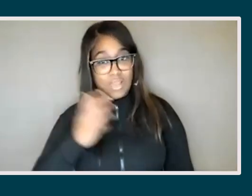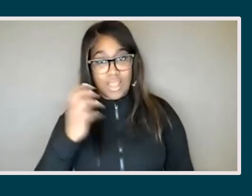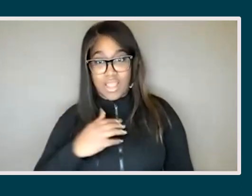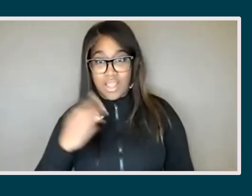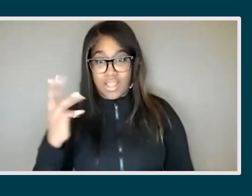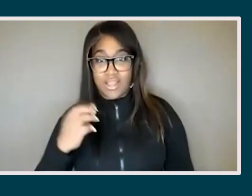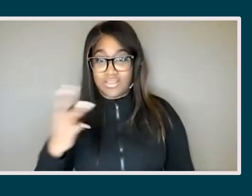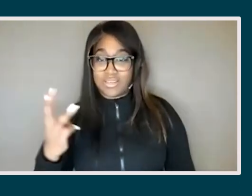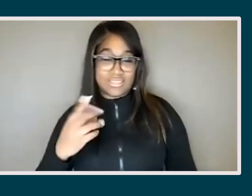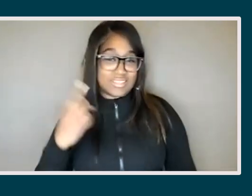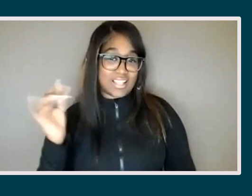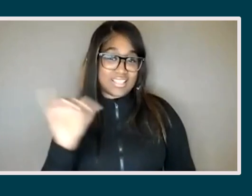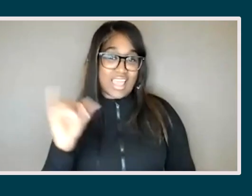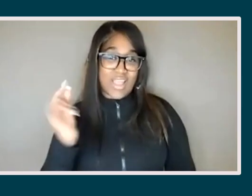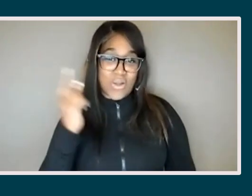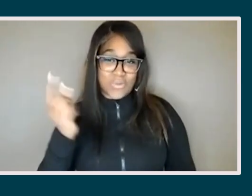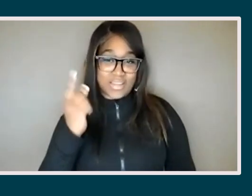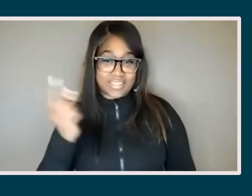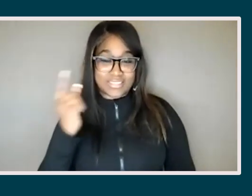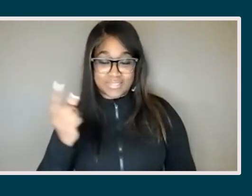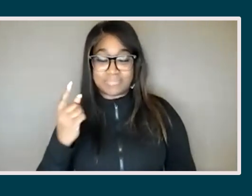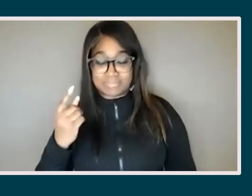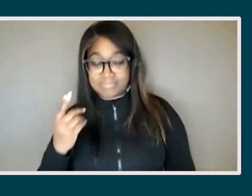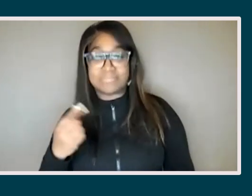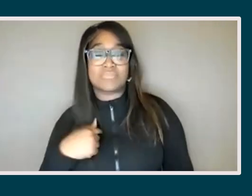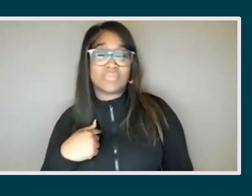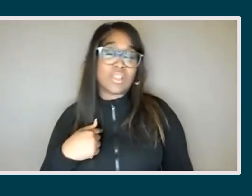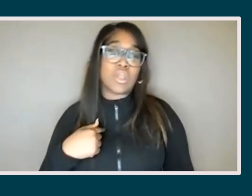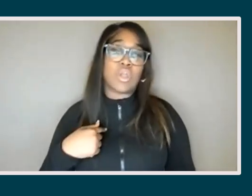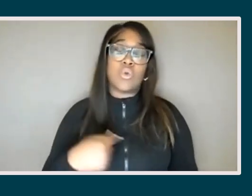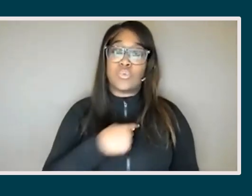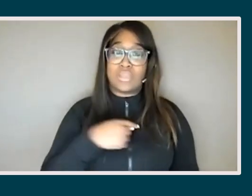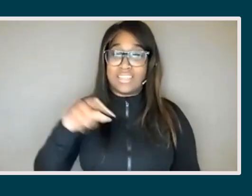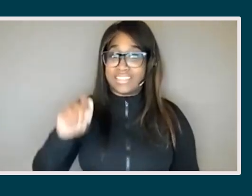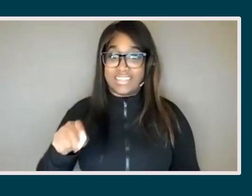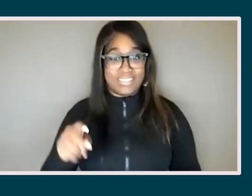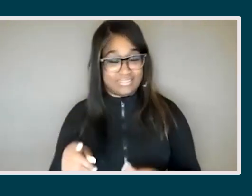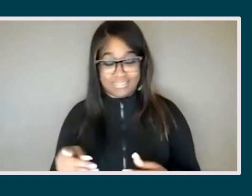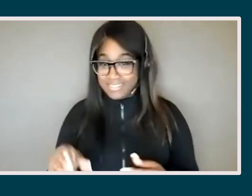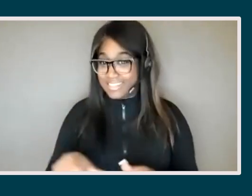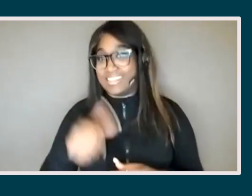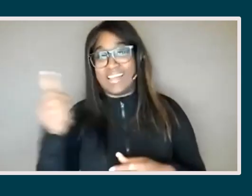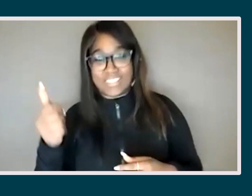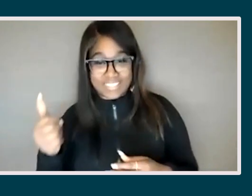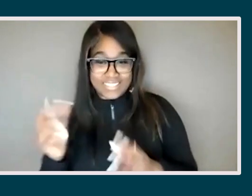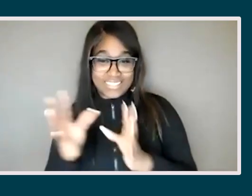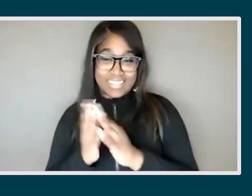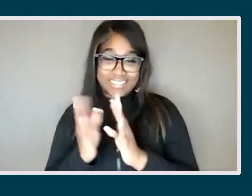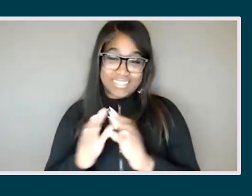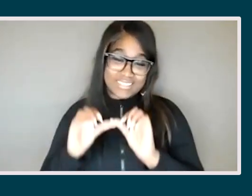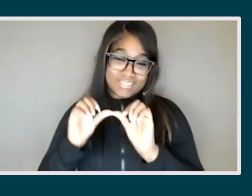As always, this is Lindsey. As always, we need another session to continue